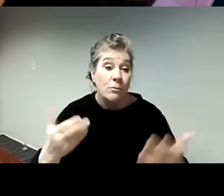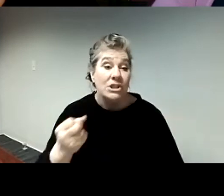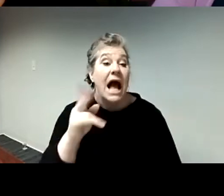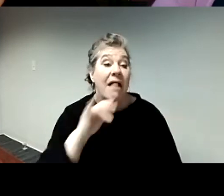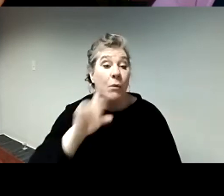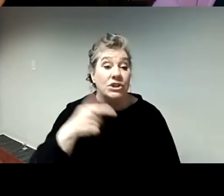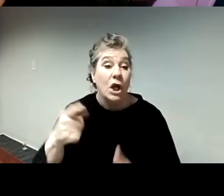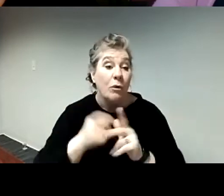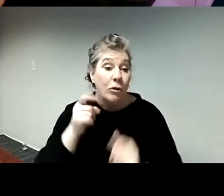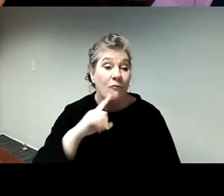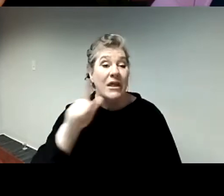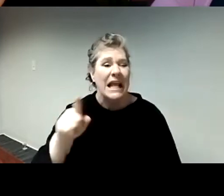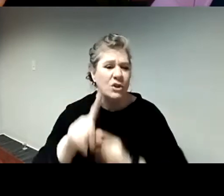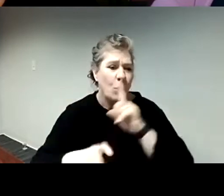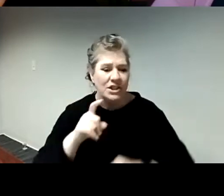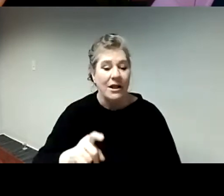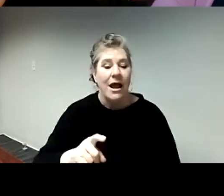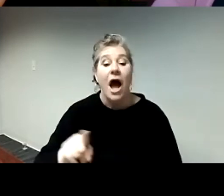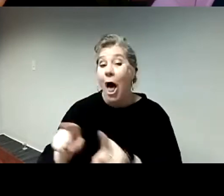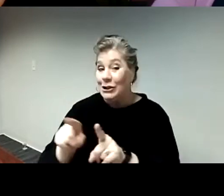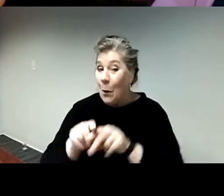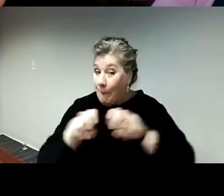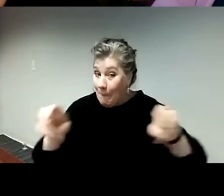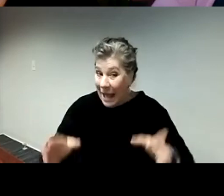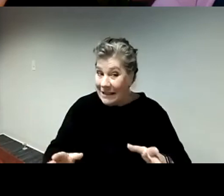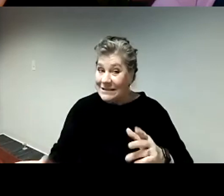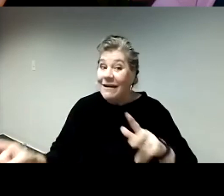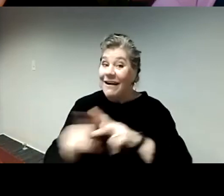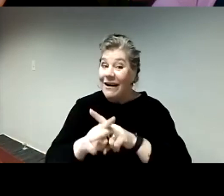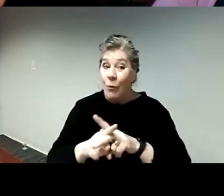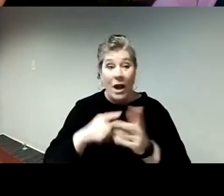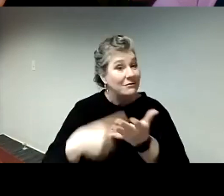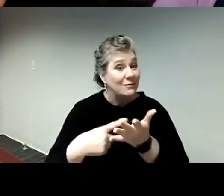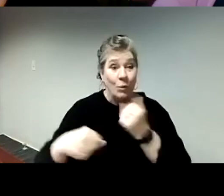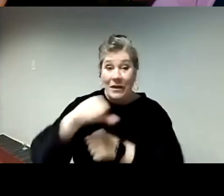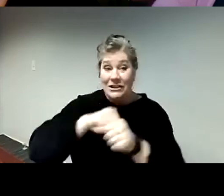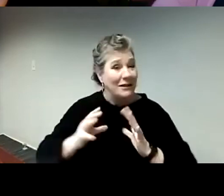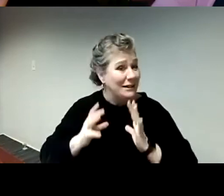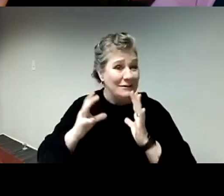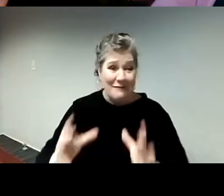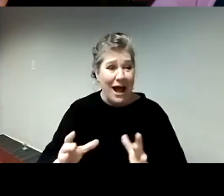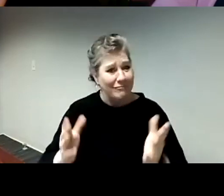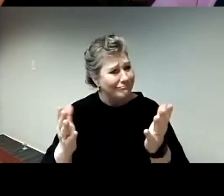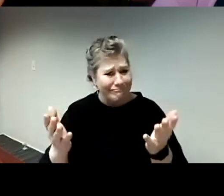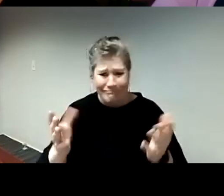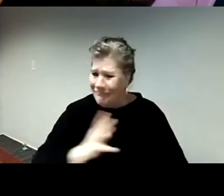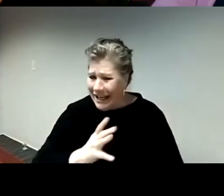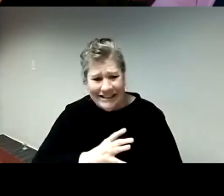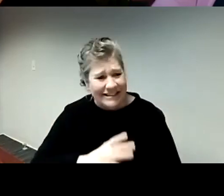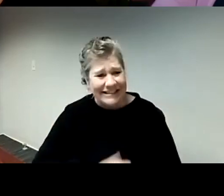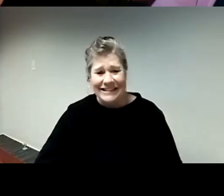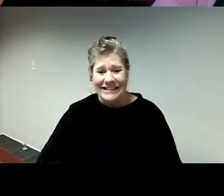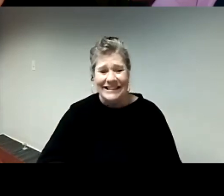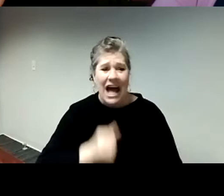we'll start with you for the next question. And by the way, panelists, if you want to like talk to each other too, that's totally kosher. So I